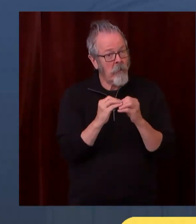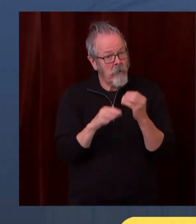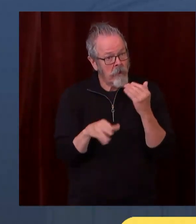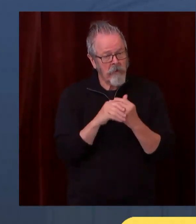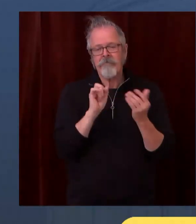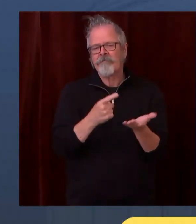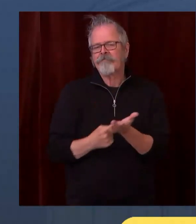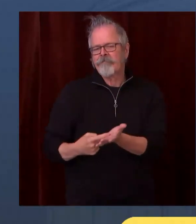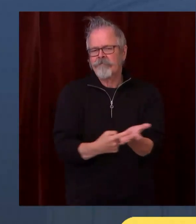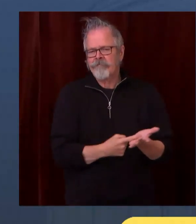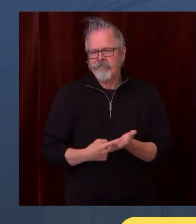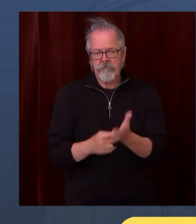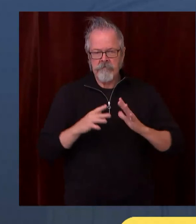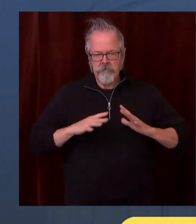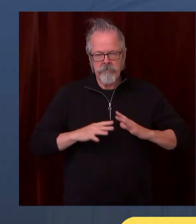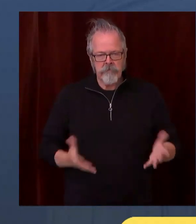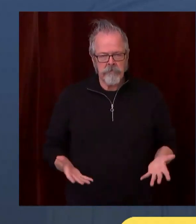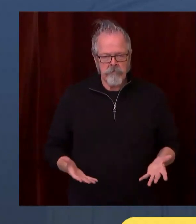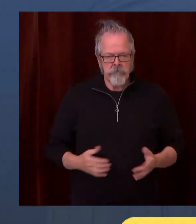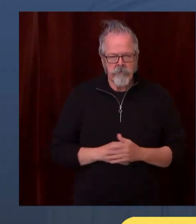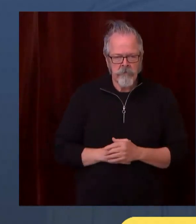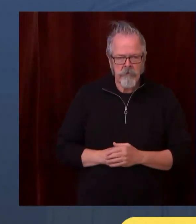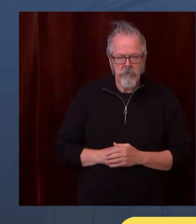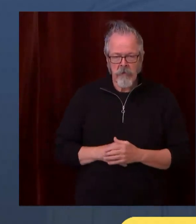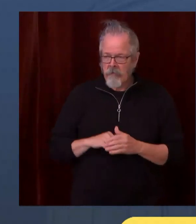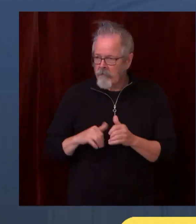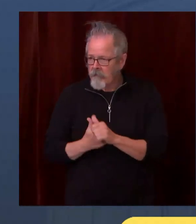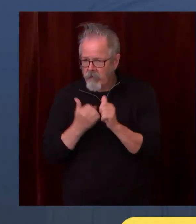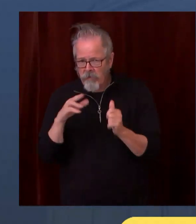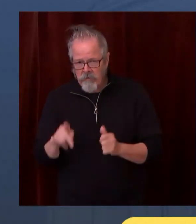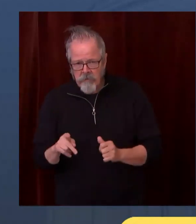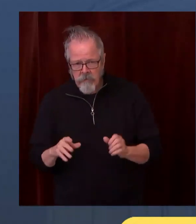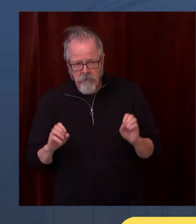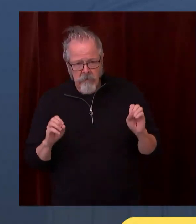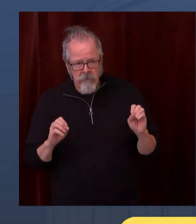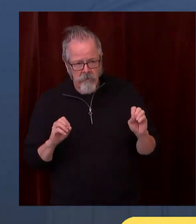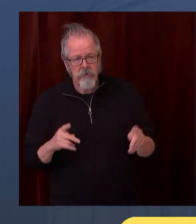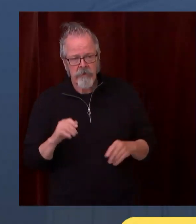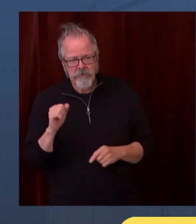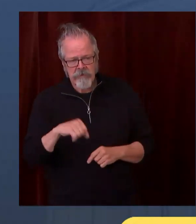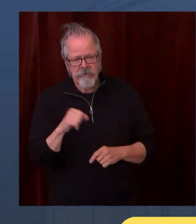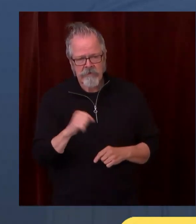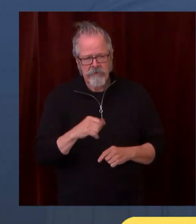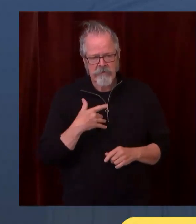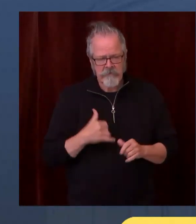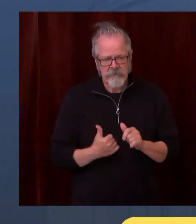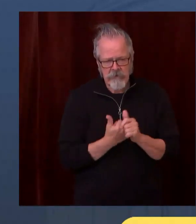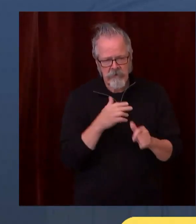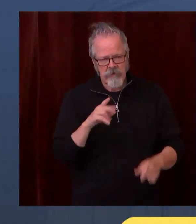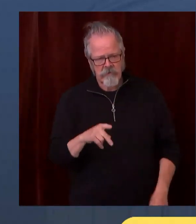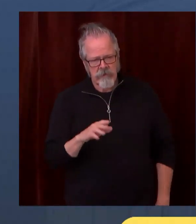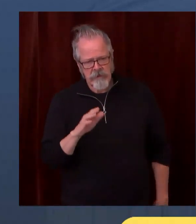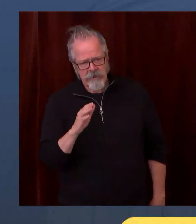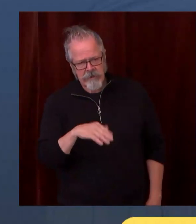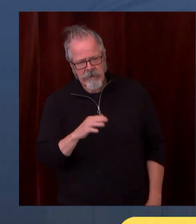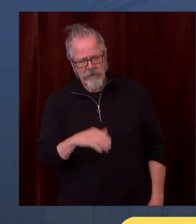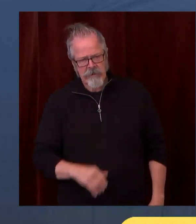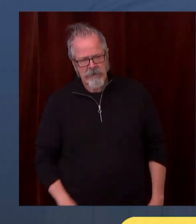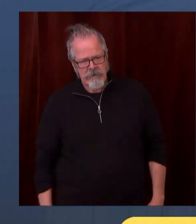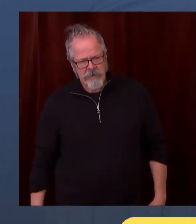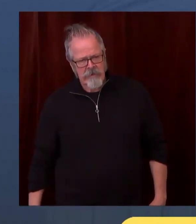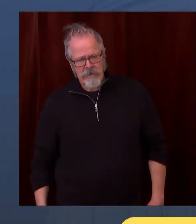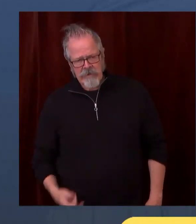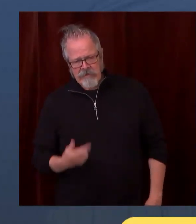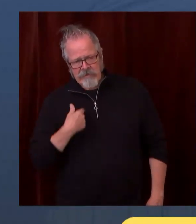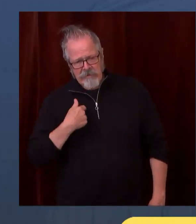Yeah, so, understand there's a long way to go. Can Yakima County be confident that if they get to the criteria to move to the next